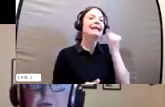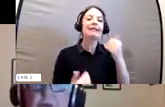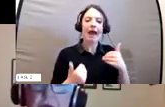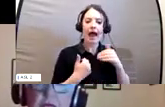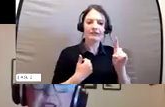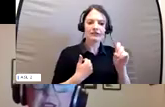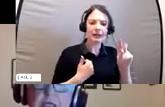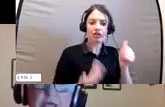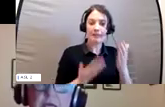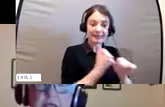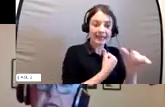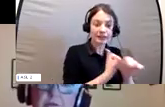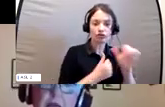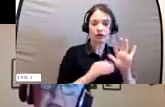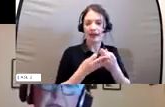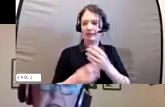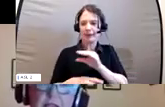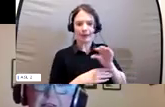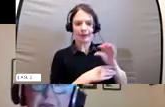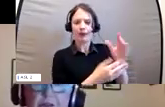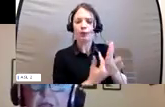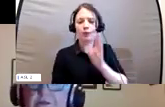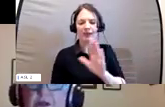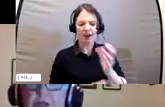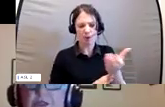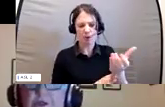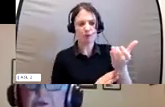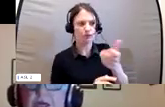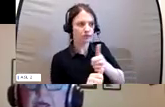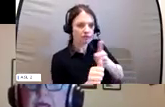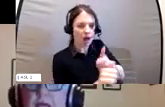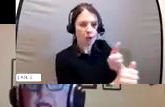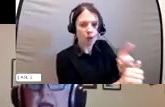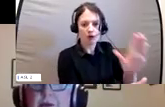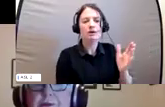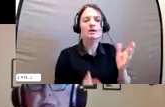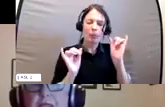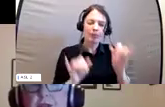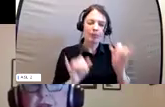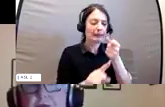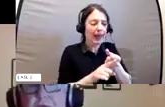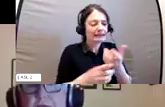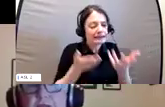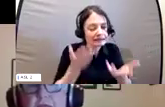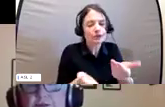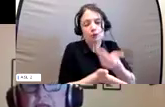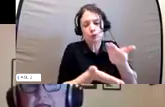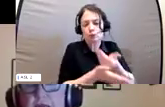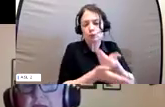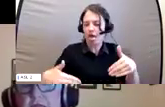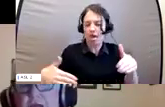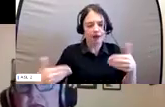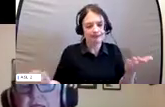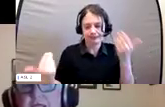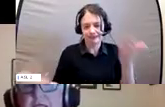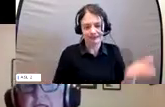again, we need to see the impact of that. That is very, very new. So there's